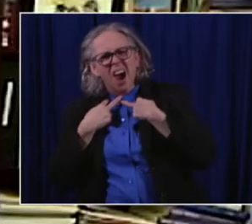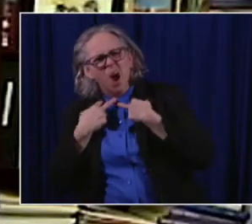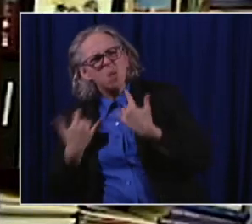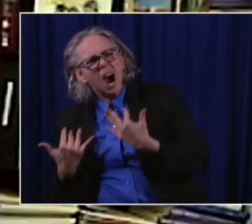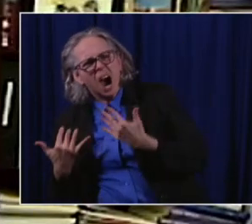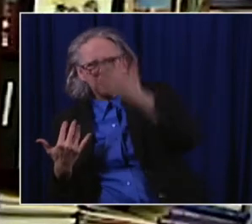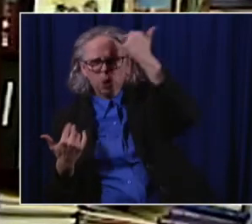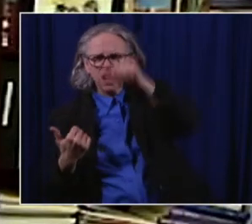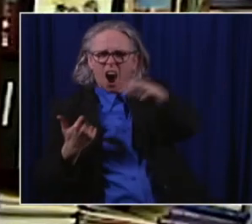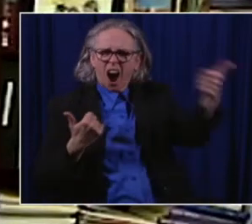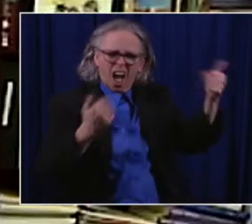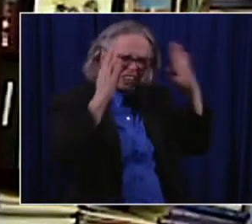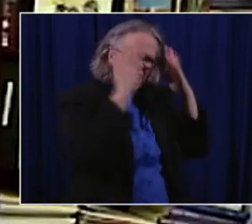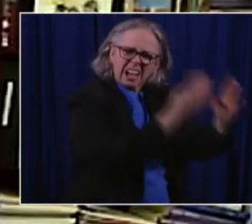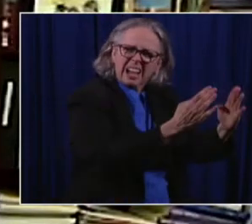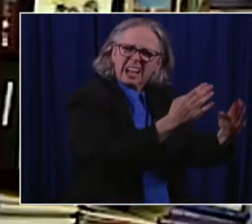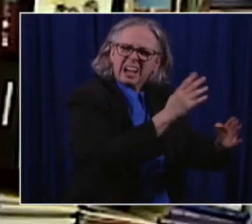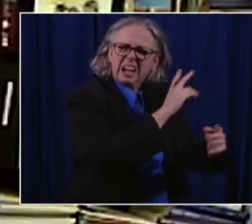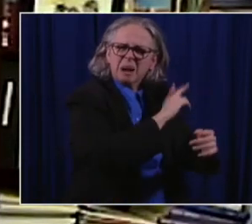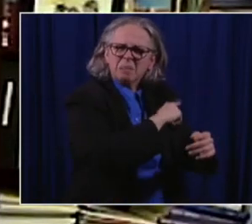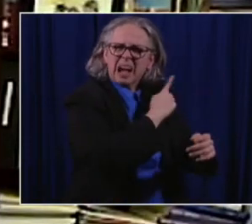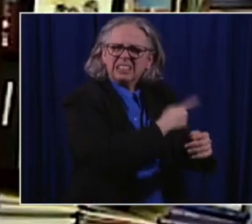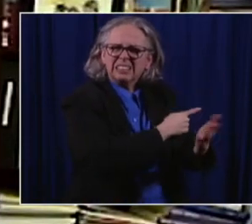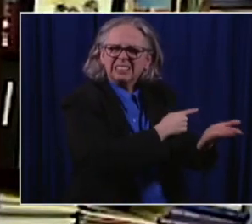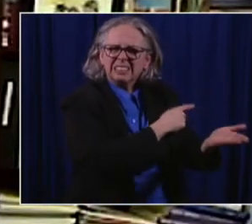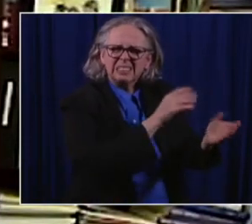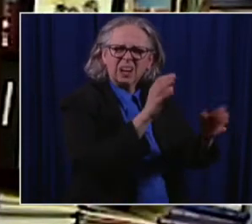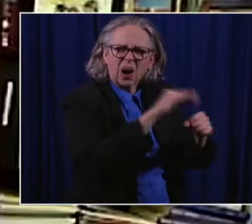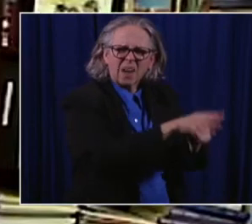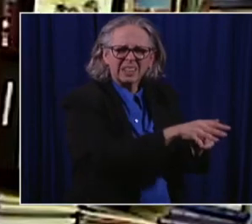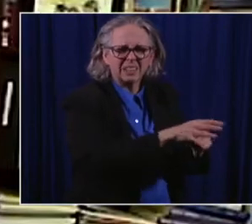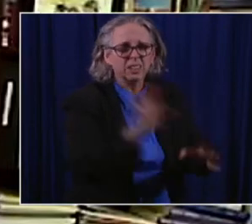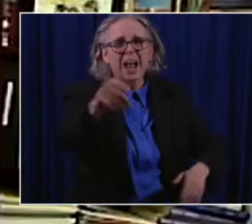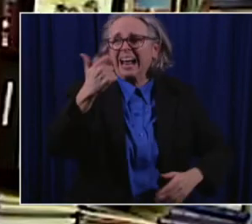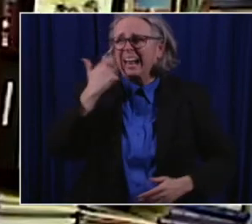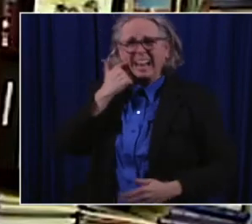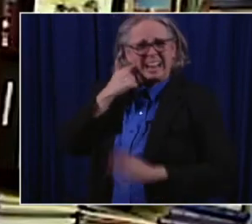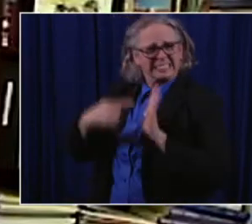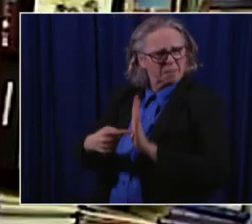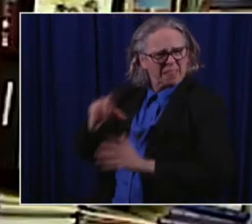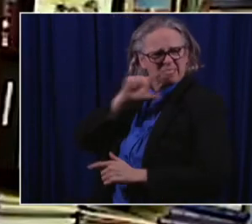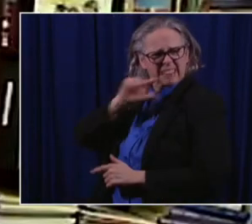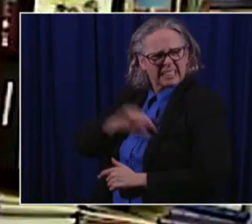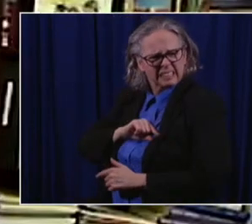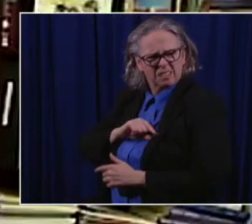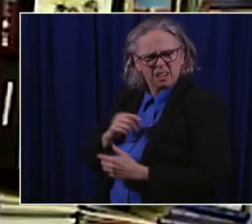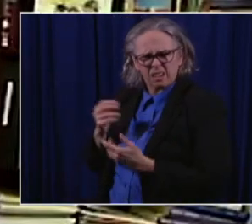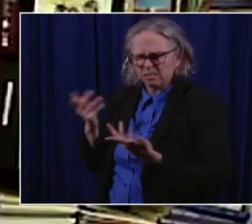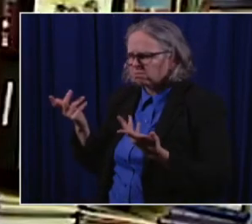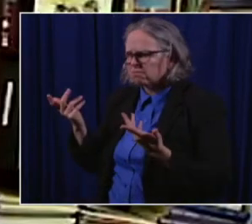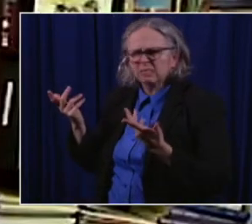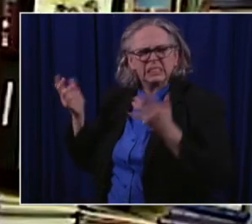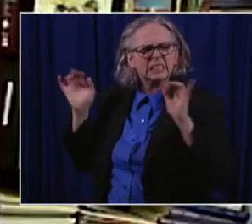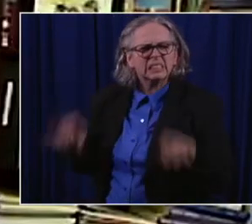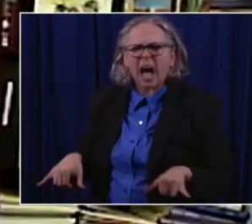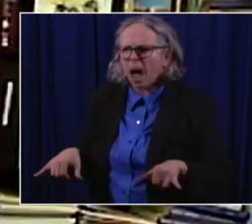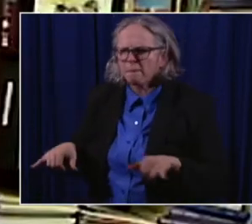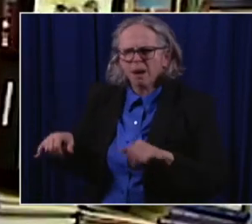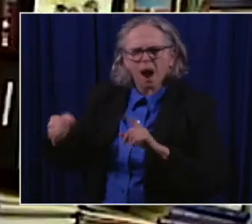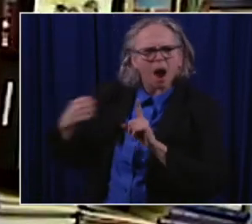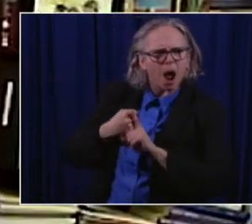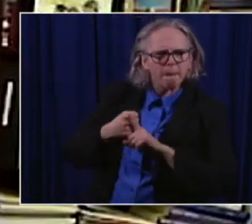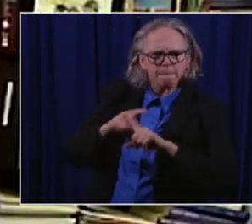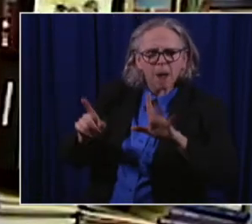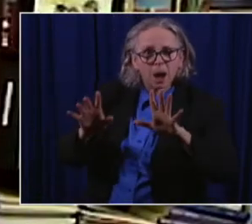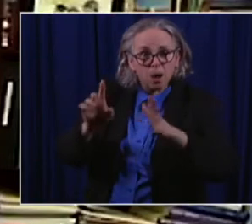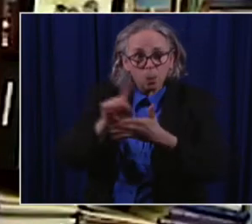see the impact of Thanksgiving on our inpatient admission numbers. Thanksgiving was a week ago today, right?